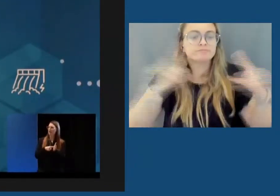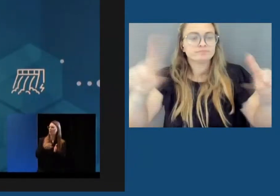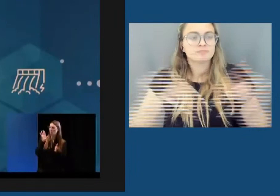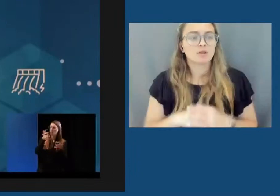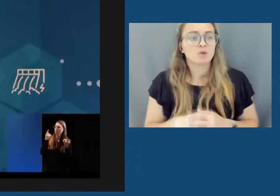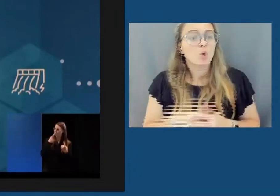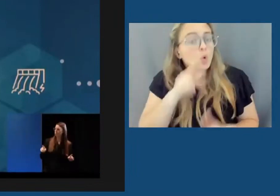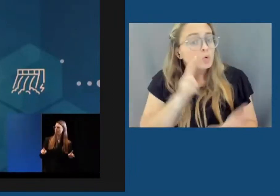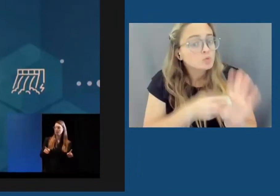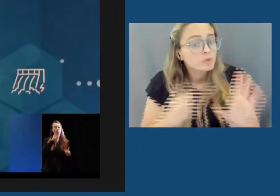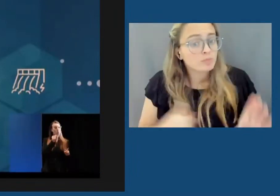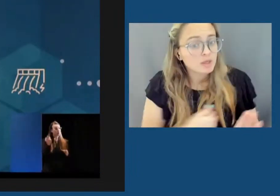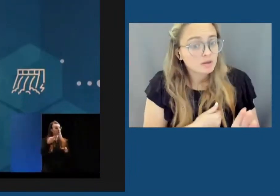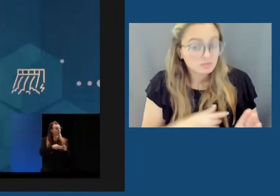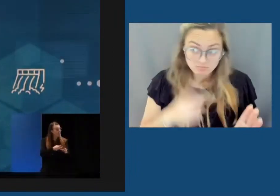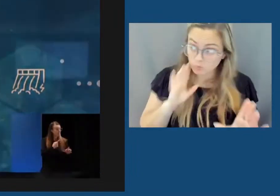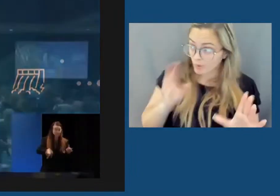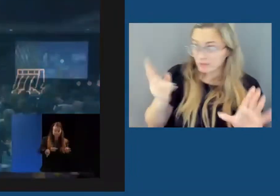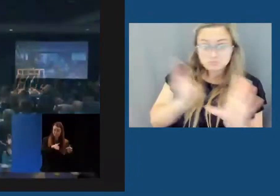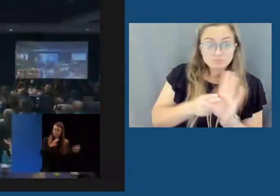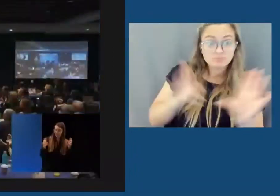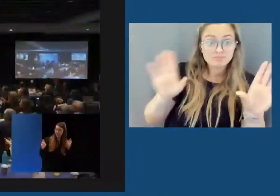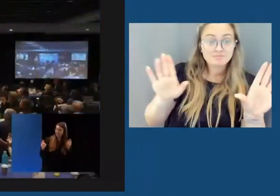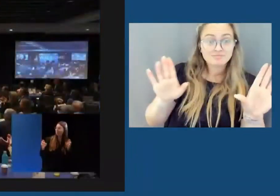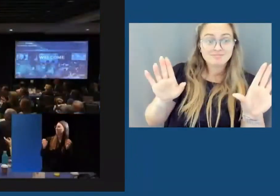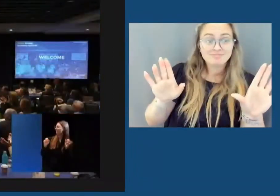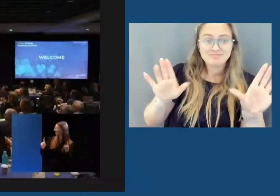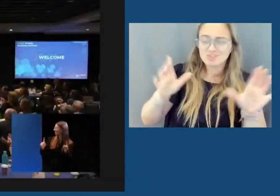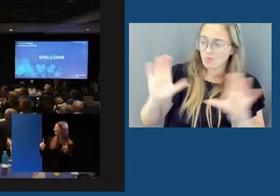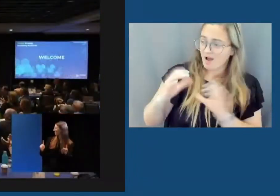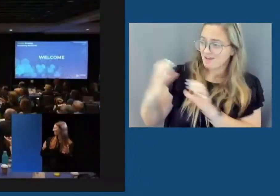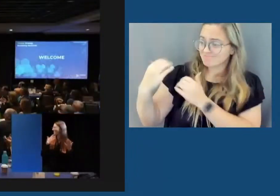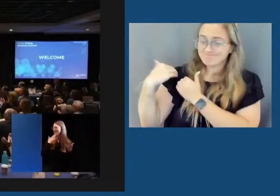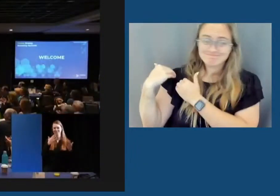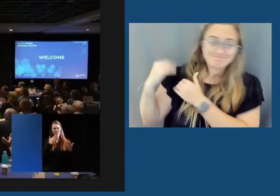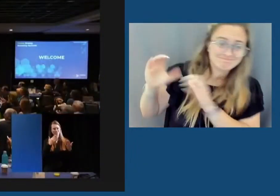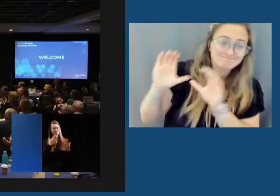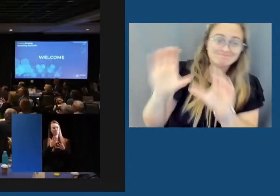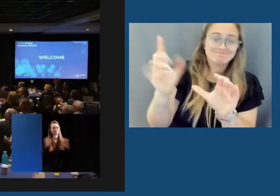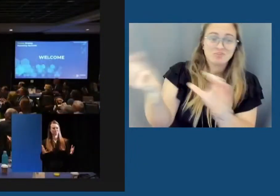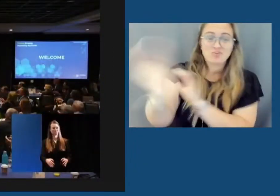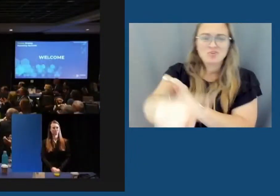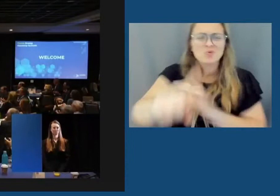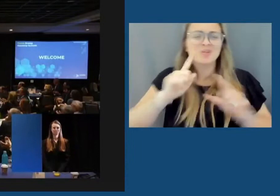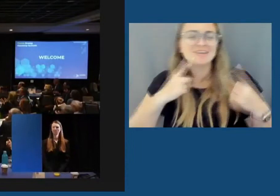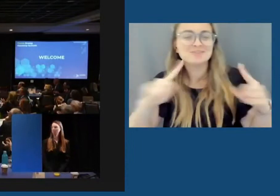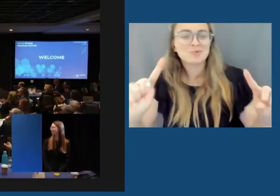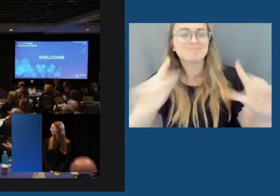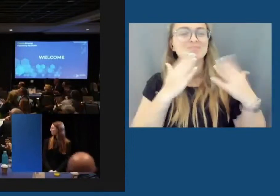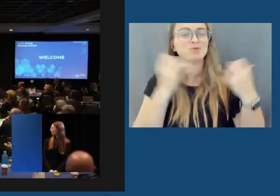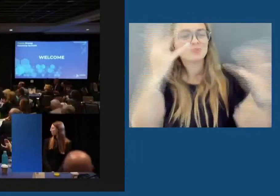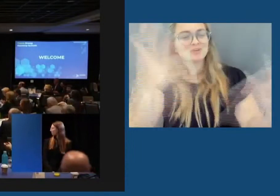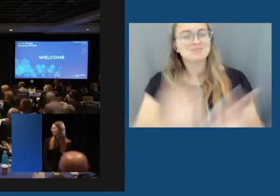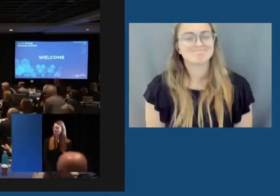this? We're going to get it done? All right. I'm putting it on all of you. Let's get it done, everybody. Thank you very much.